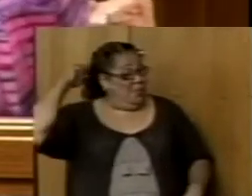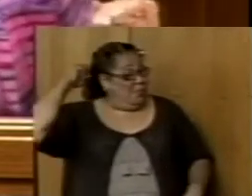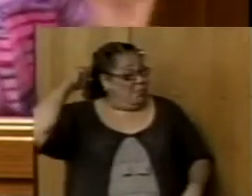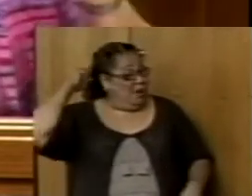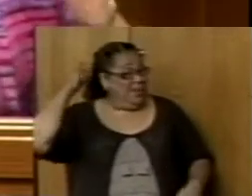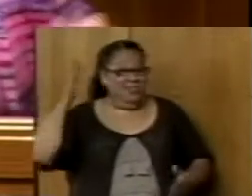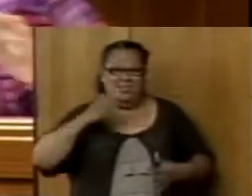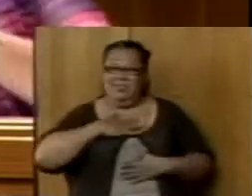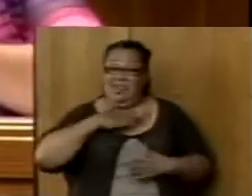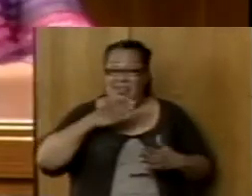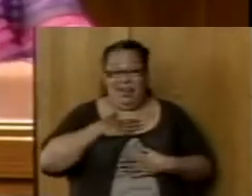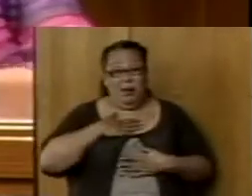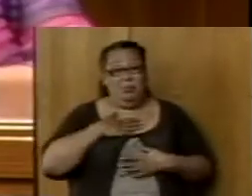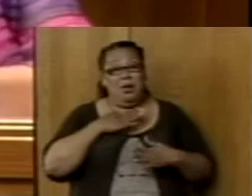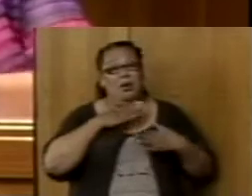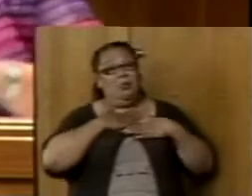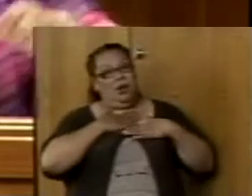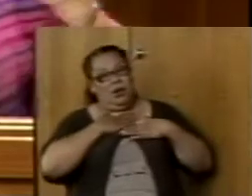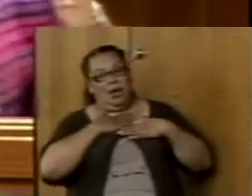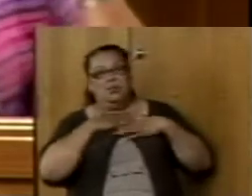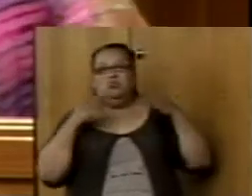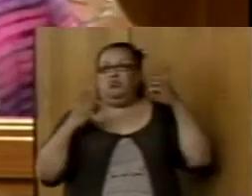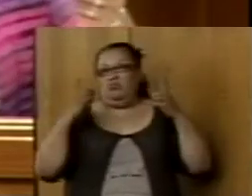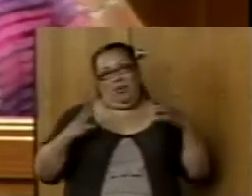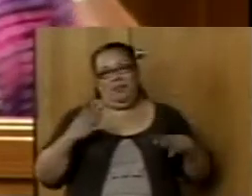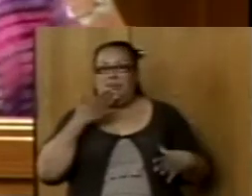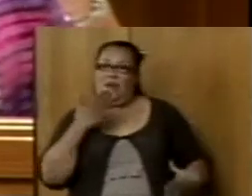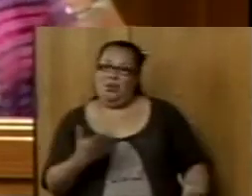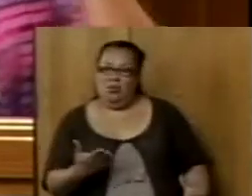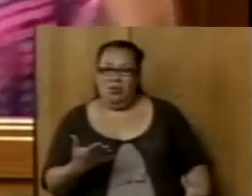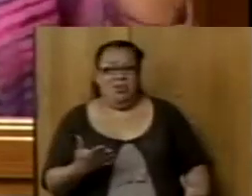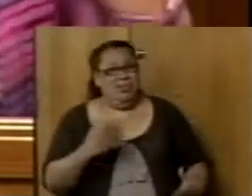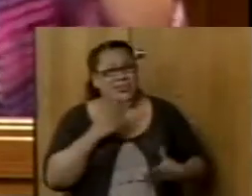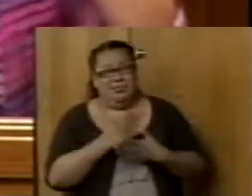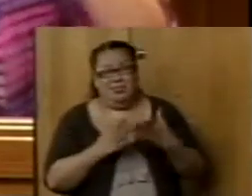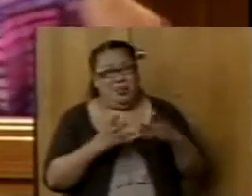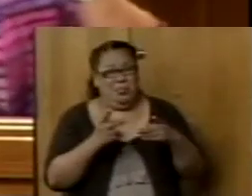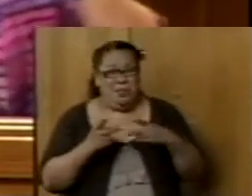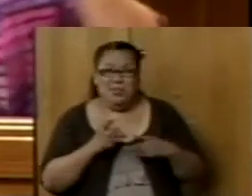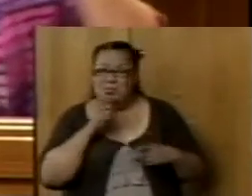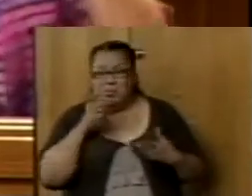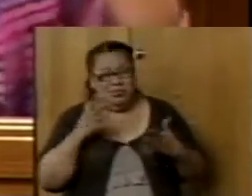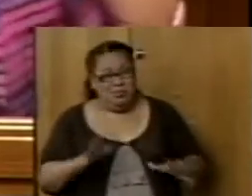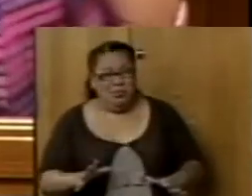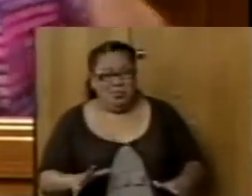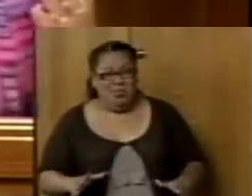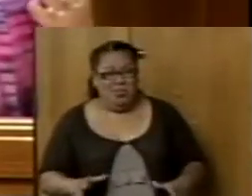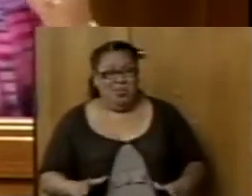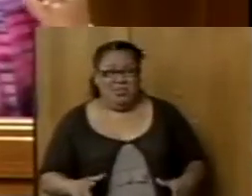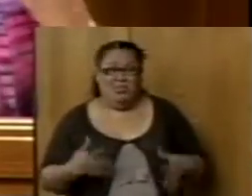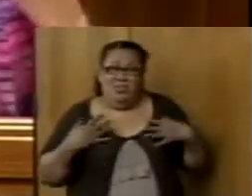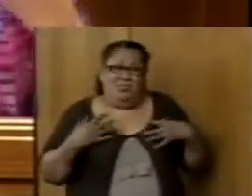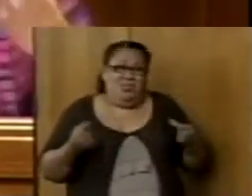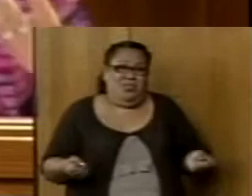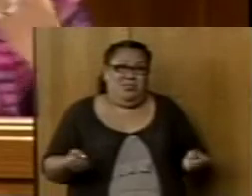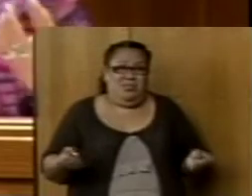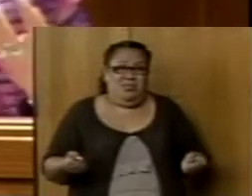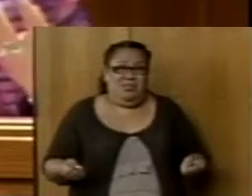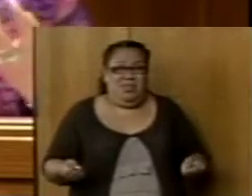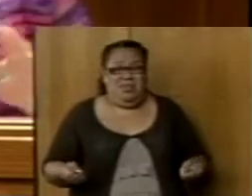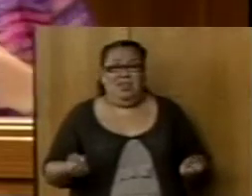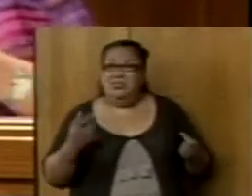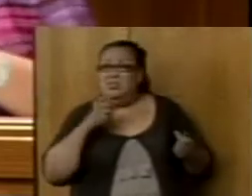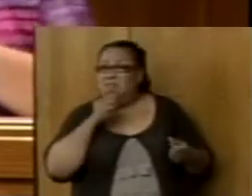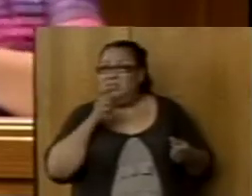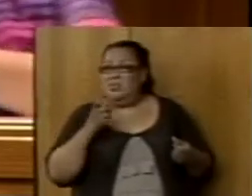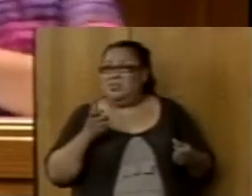and relaxed, you don't have as good of drivers. When someone's somewhere they don't want to be, your mind plays tricks on you. You're only human. You're made out of flesh